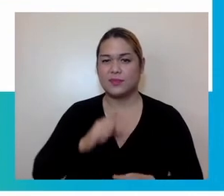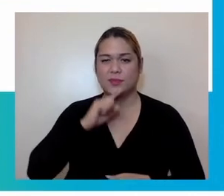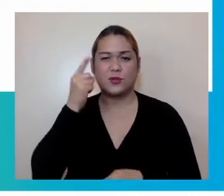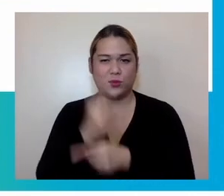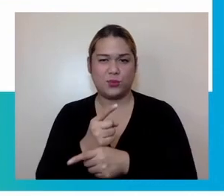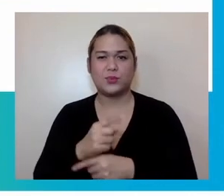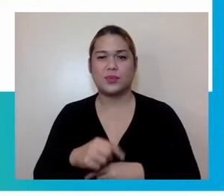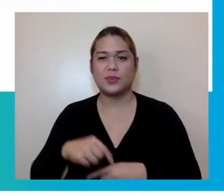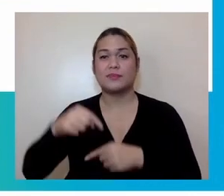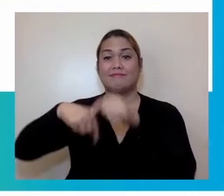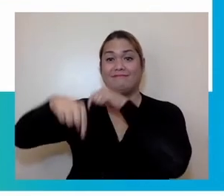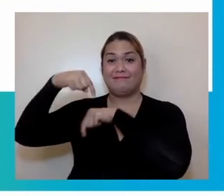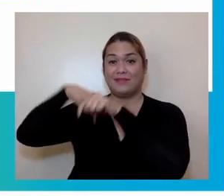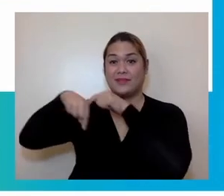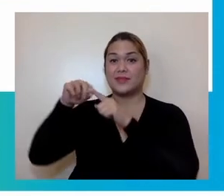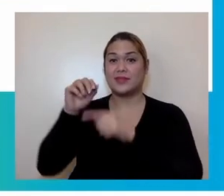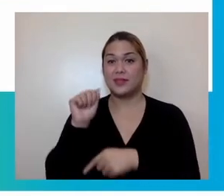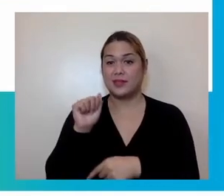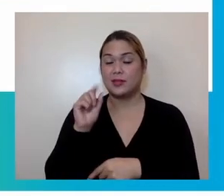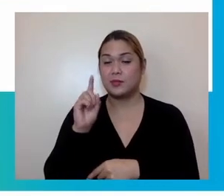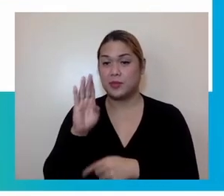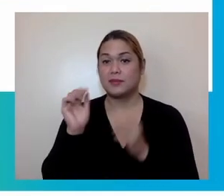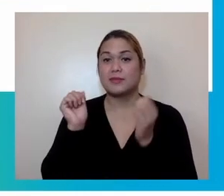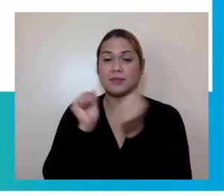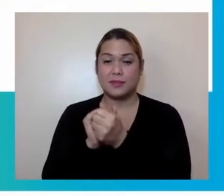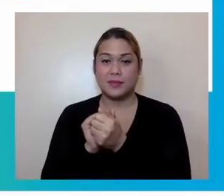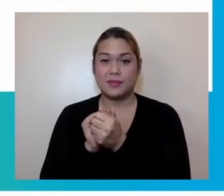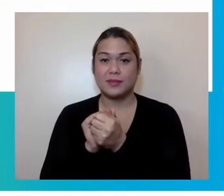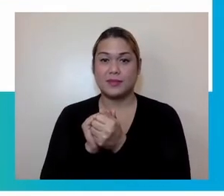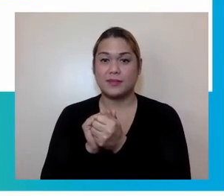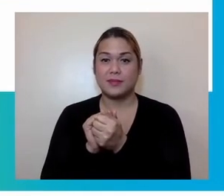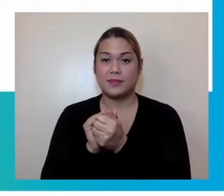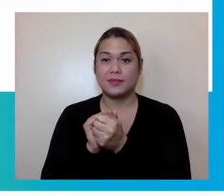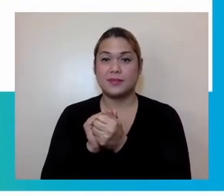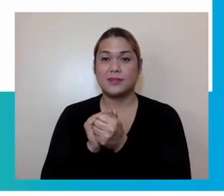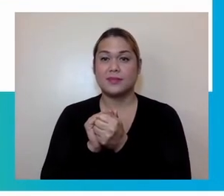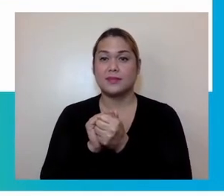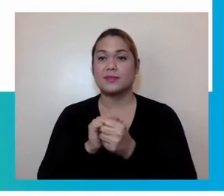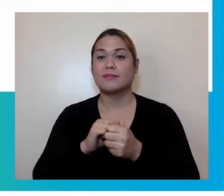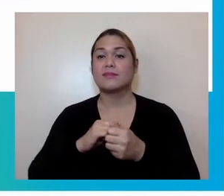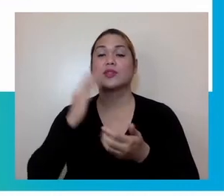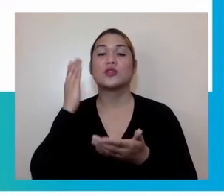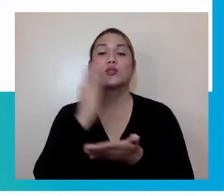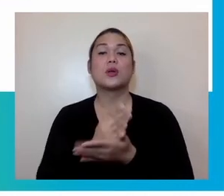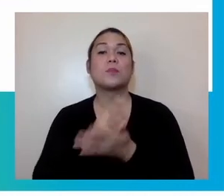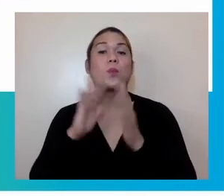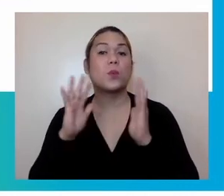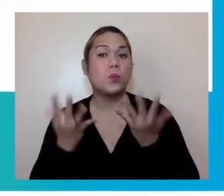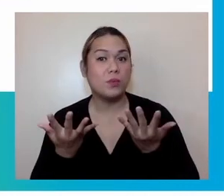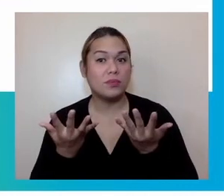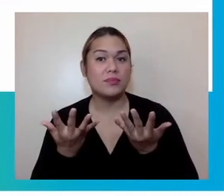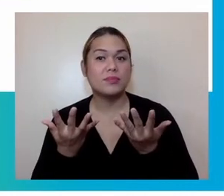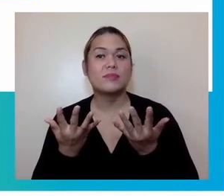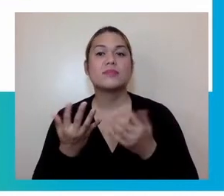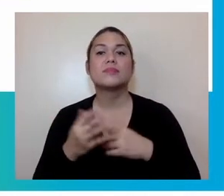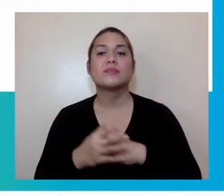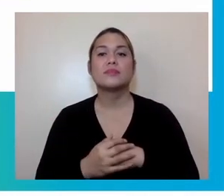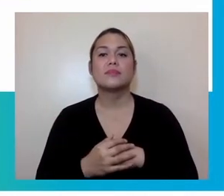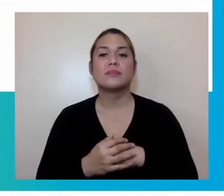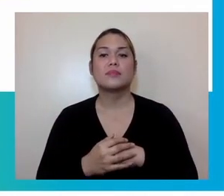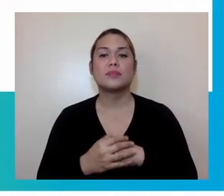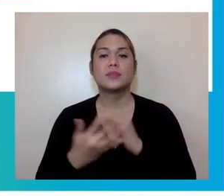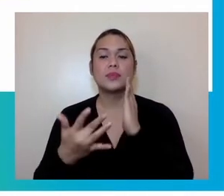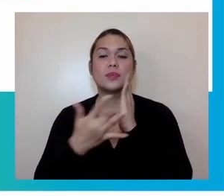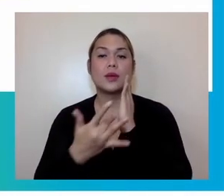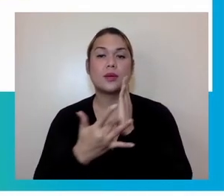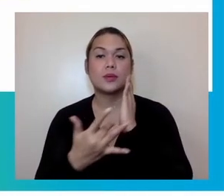for geothermal projects in Indonesia through its technical assistance and geothermal sectoral program.